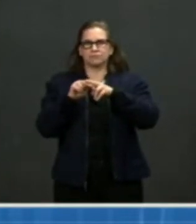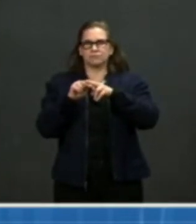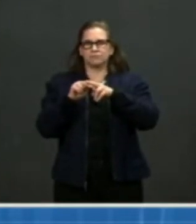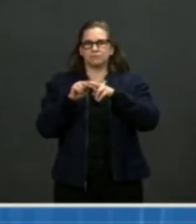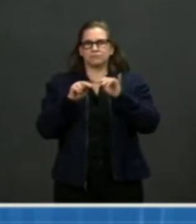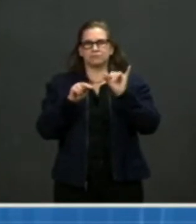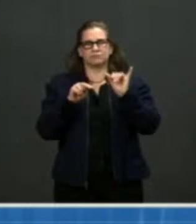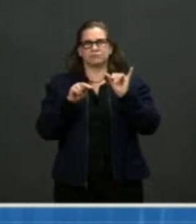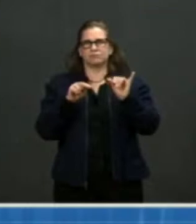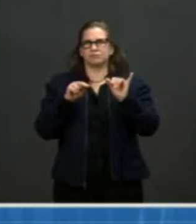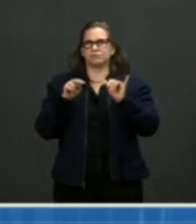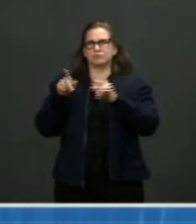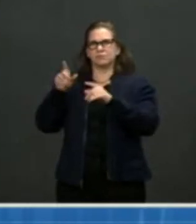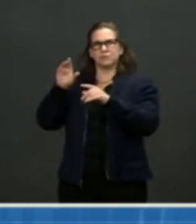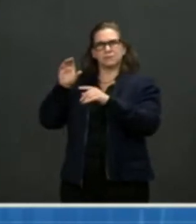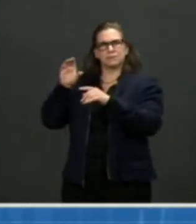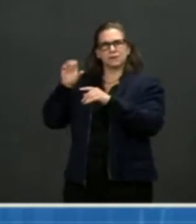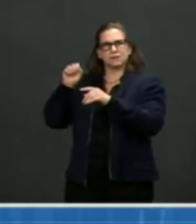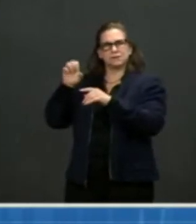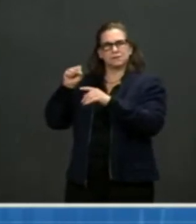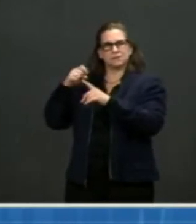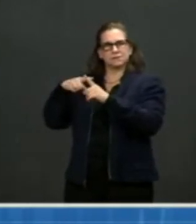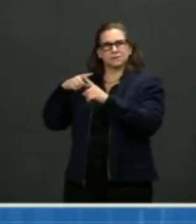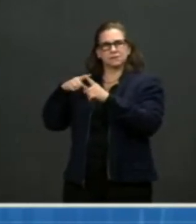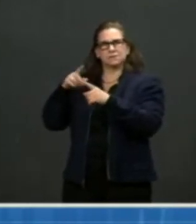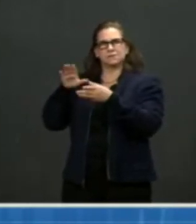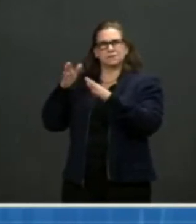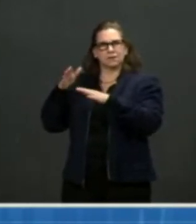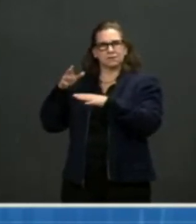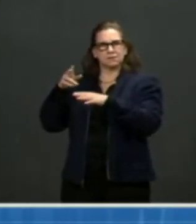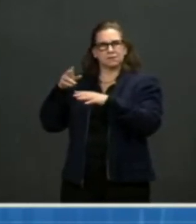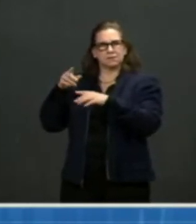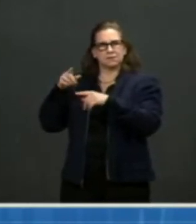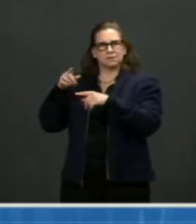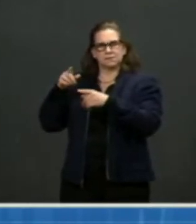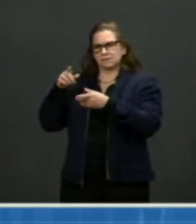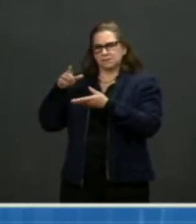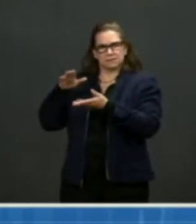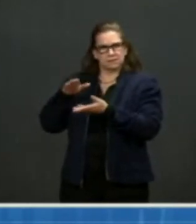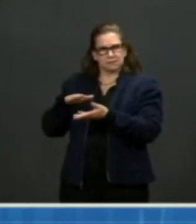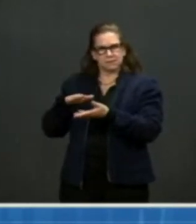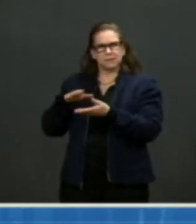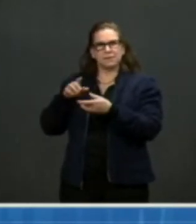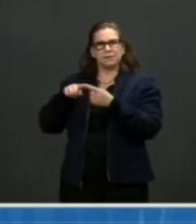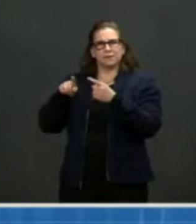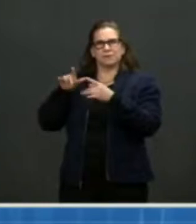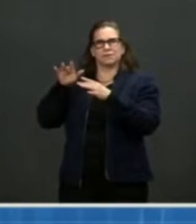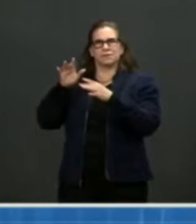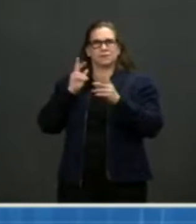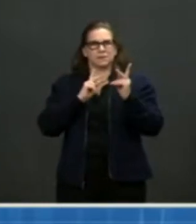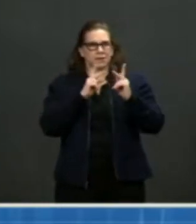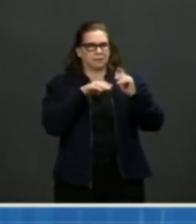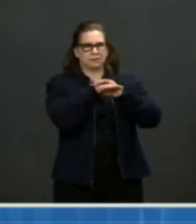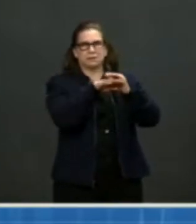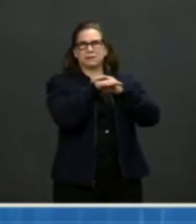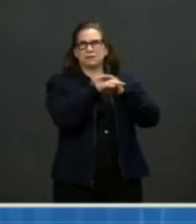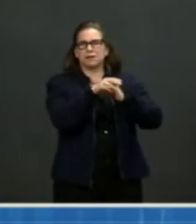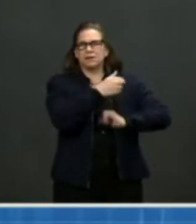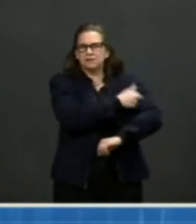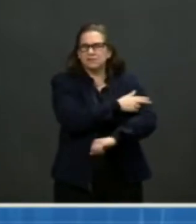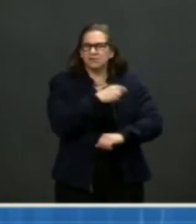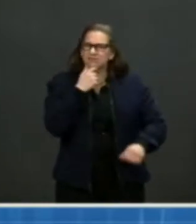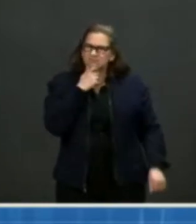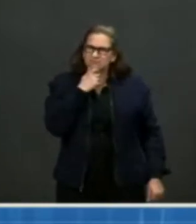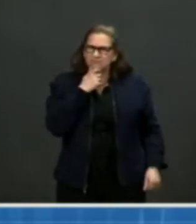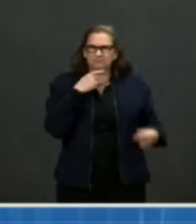to drop, they remain at elevated levels, and in the past week, the rate of decline of deaths has slowed.